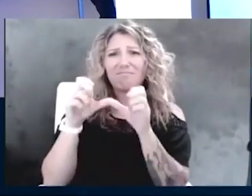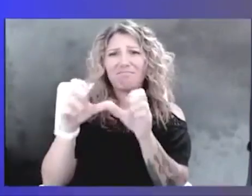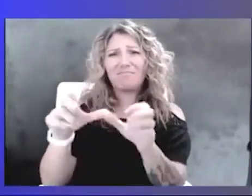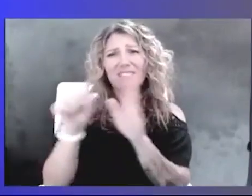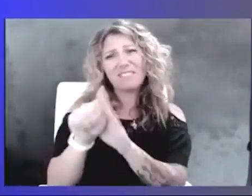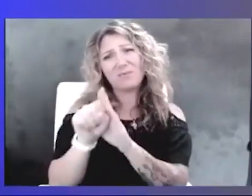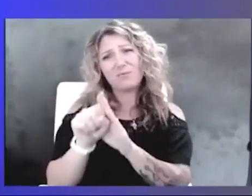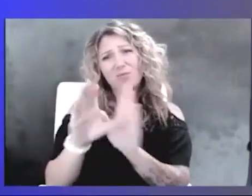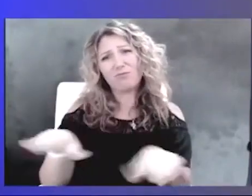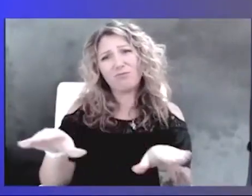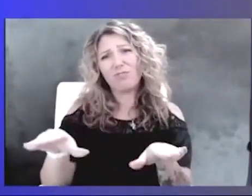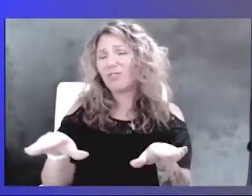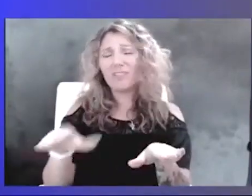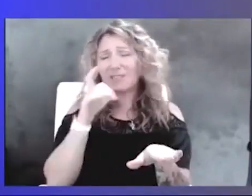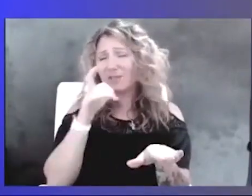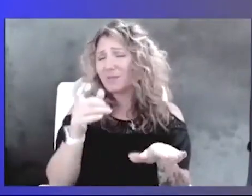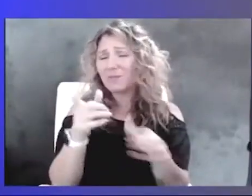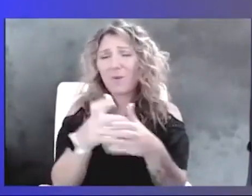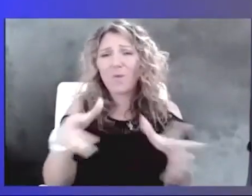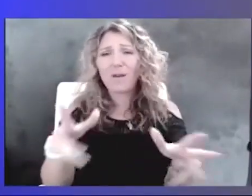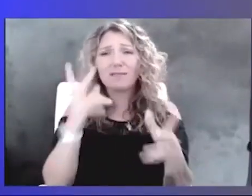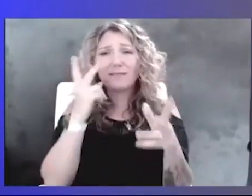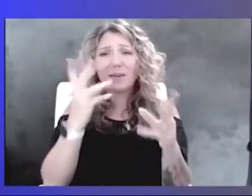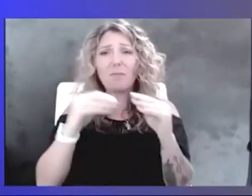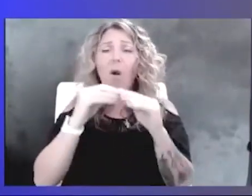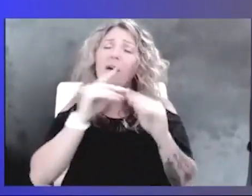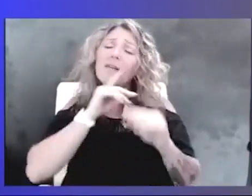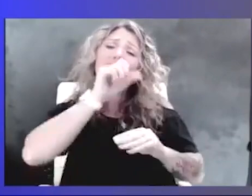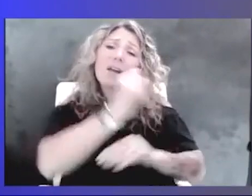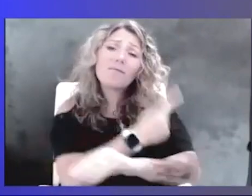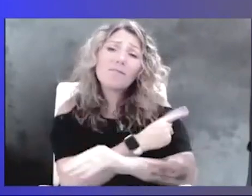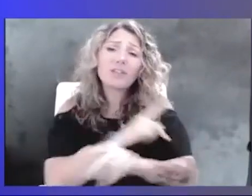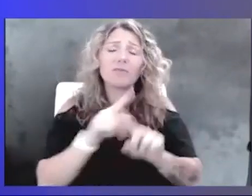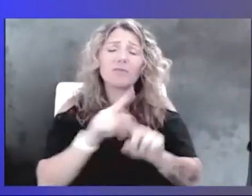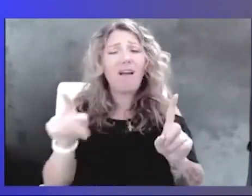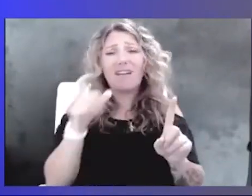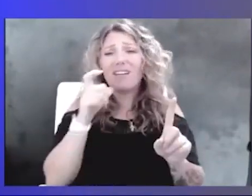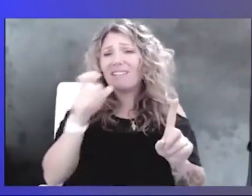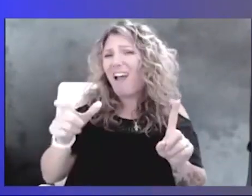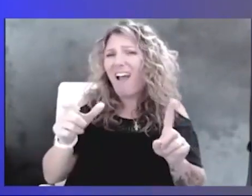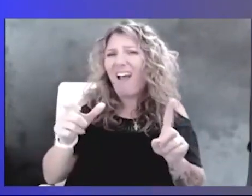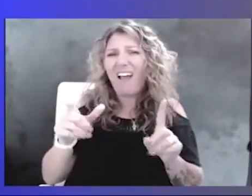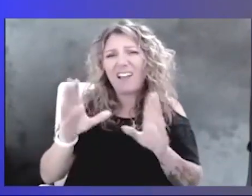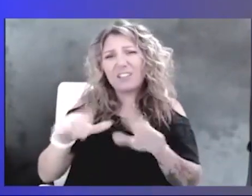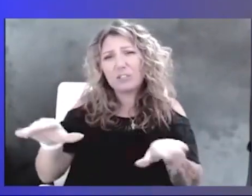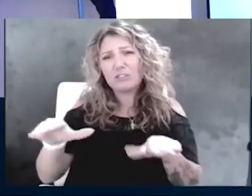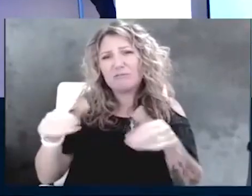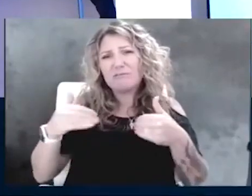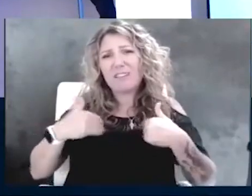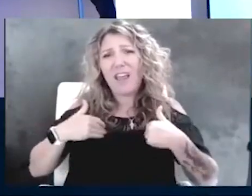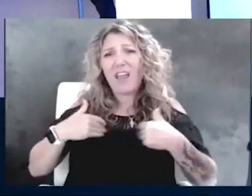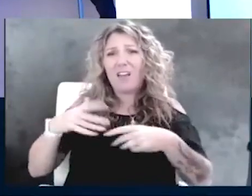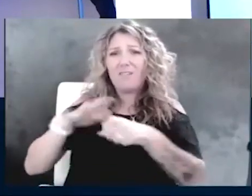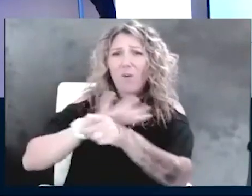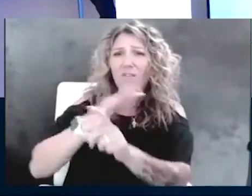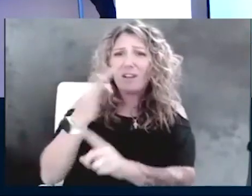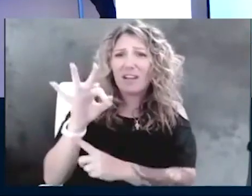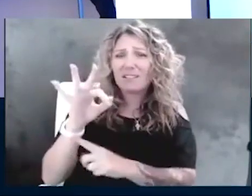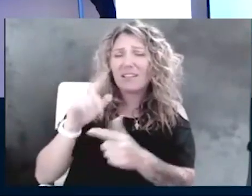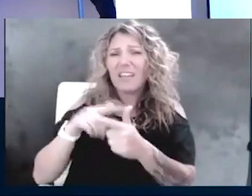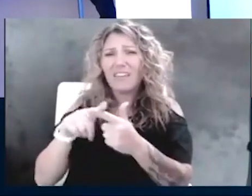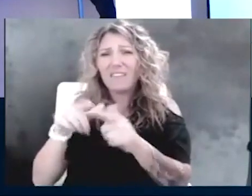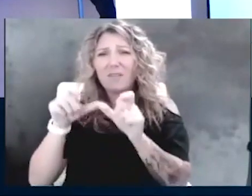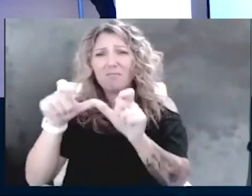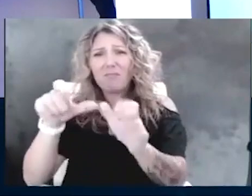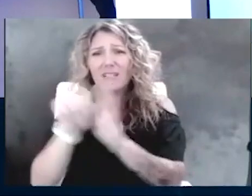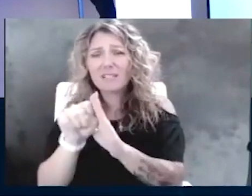I love seeing patients, but I don't like seeing long haul patients because it's rough to go through. All right. You do your mom and dad proud, Dr. Nelson. Thank you for being on the